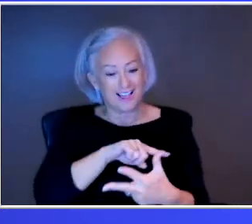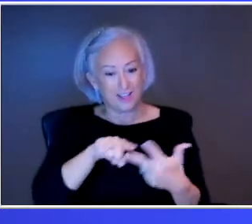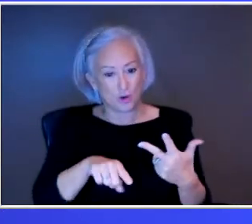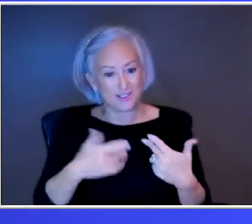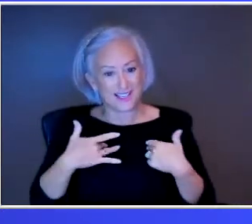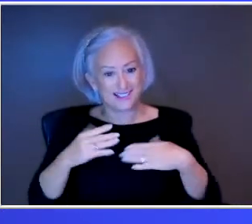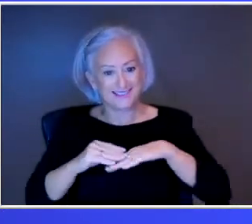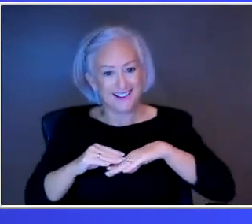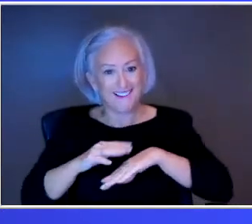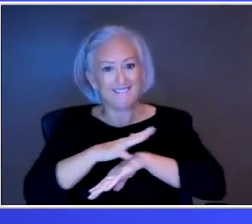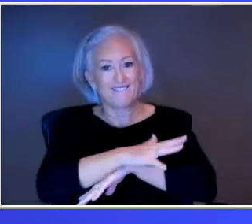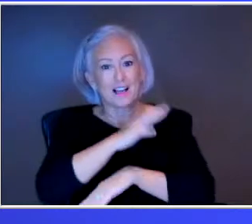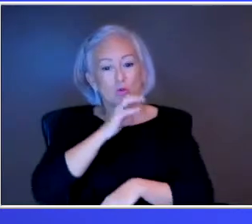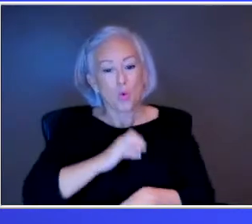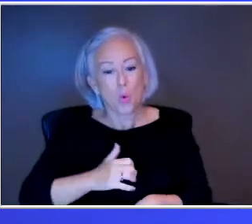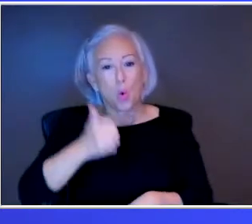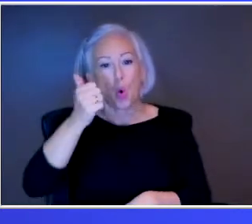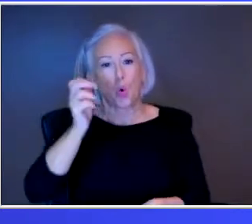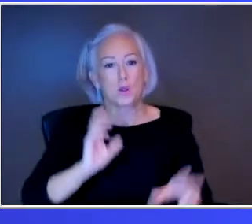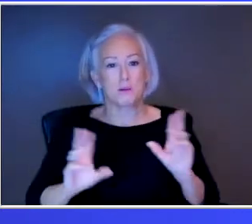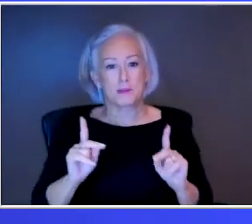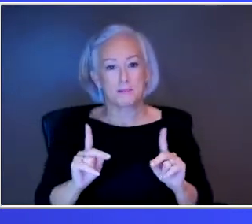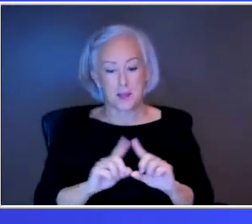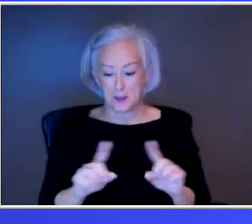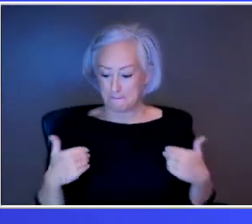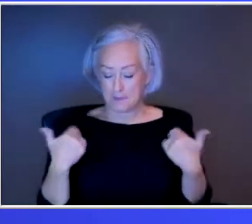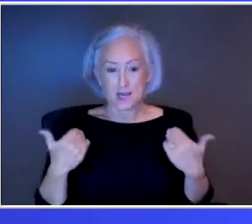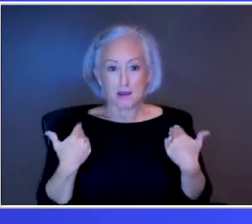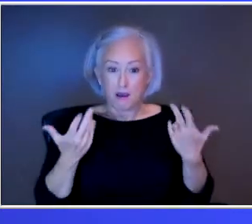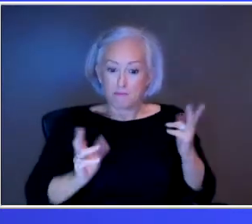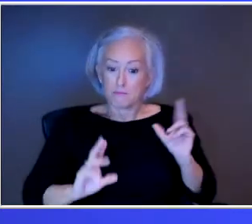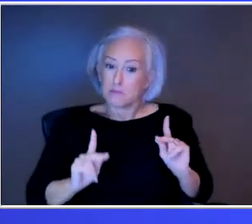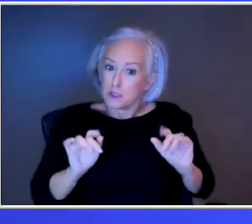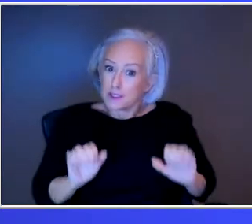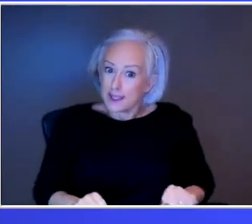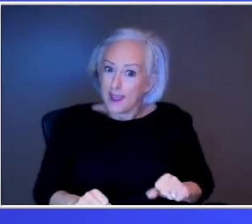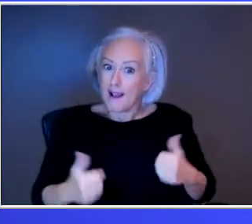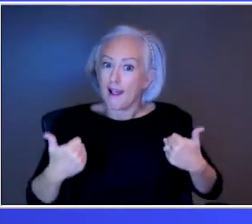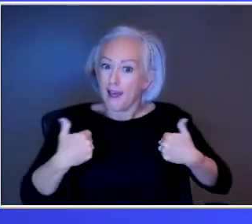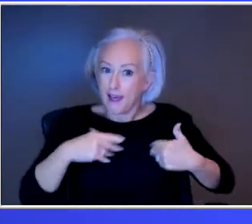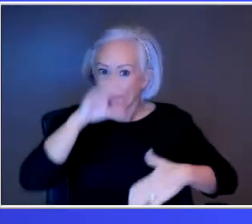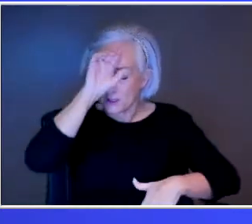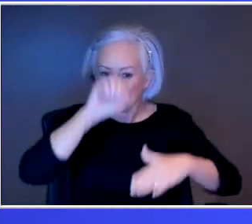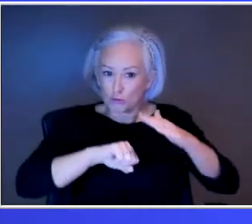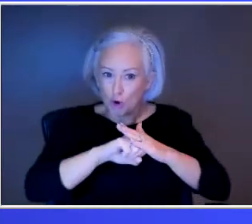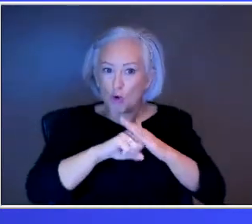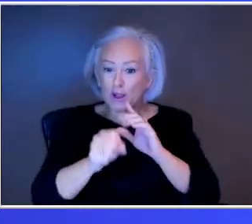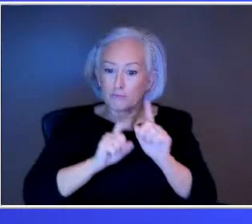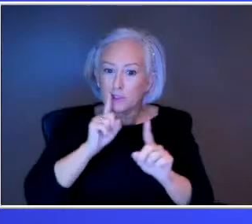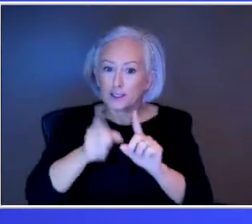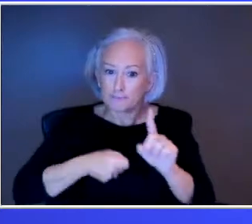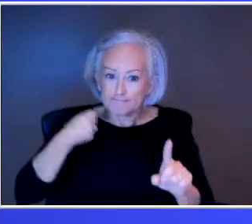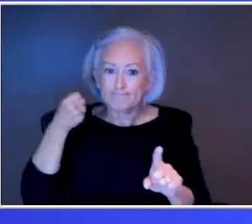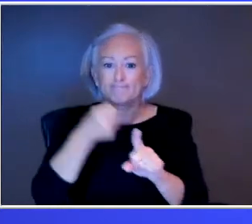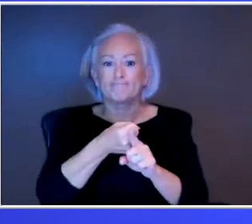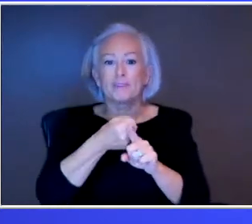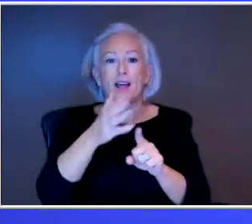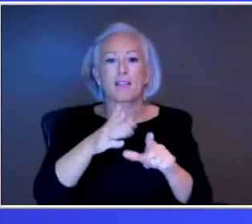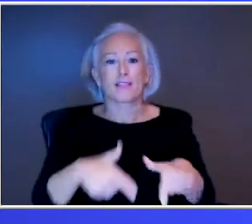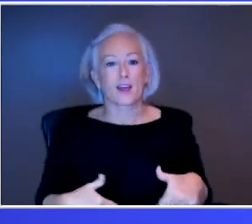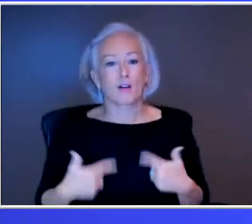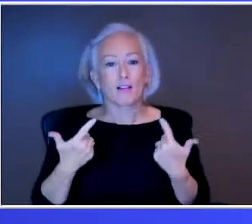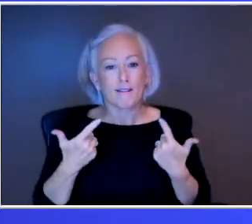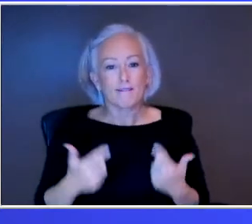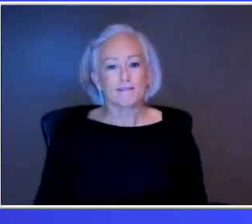older population. But young people can still have strokes, and it can be life-changing. I think the timeliness